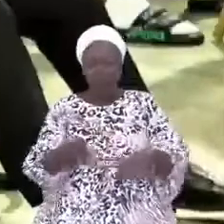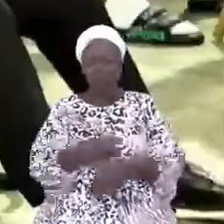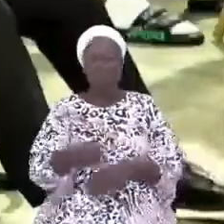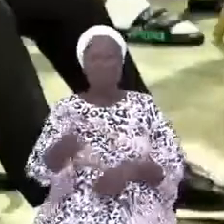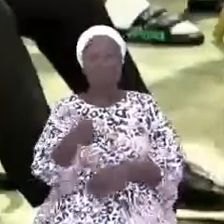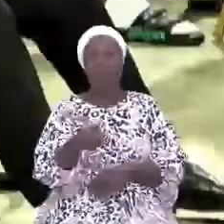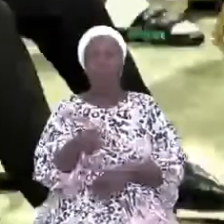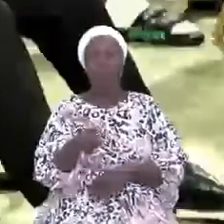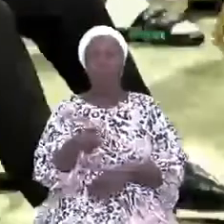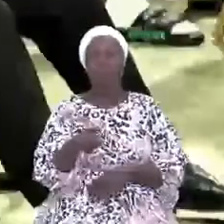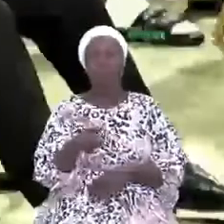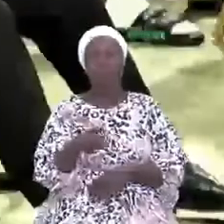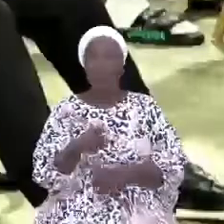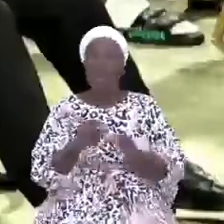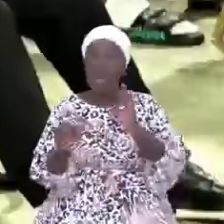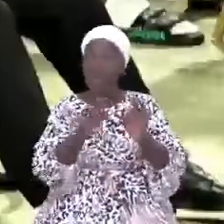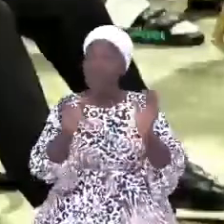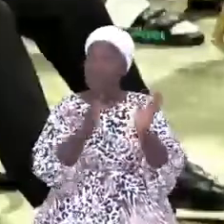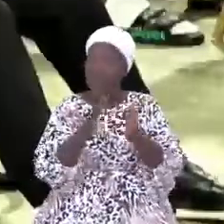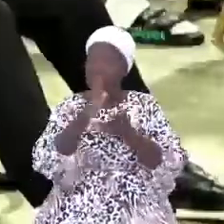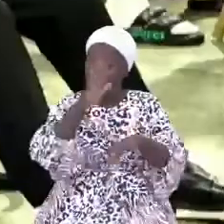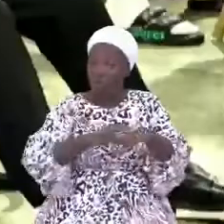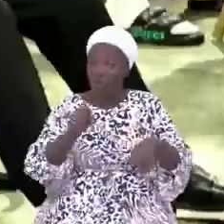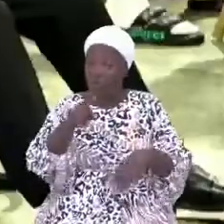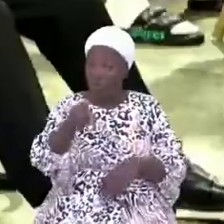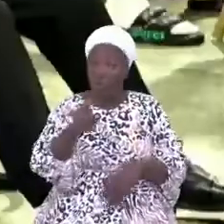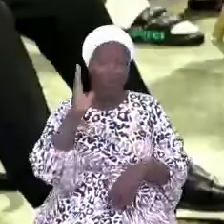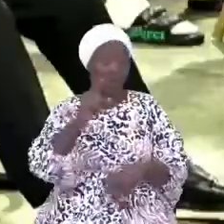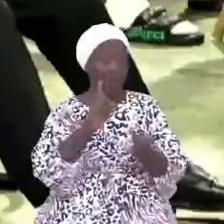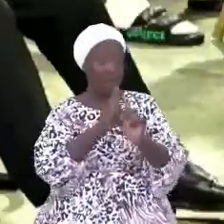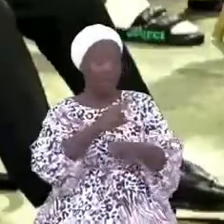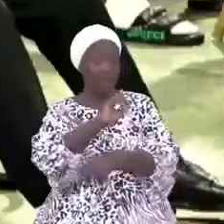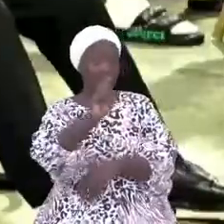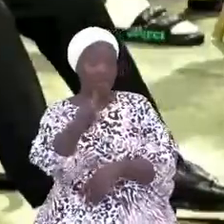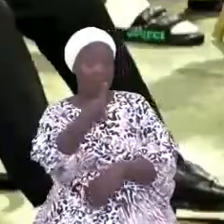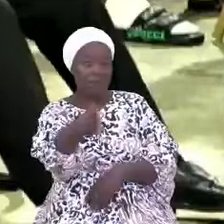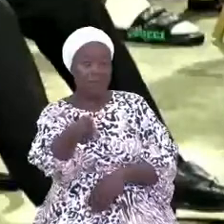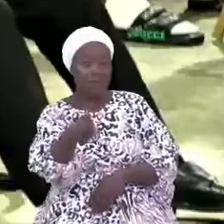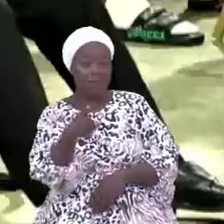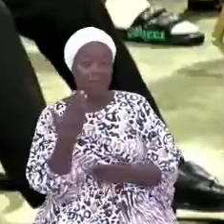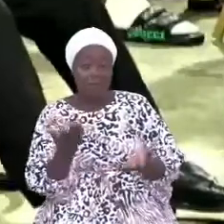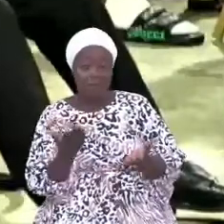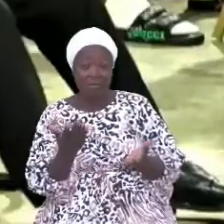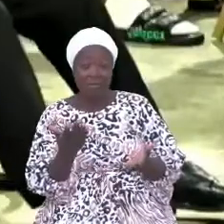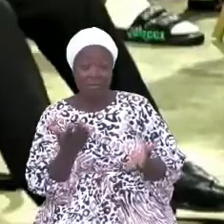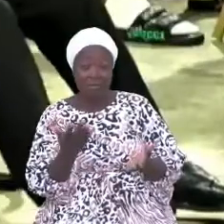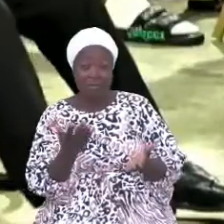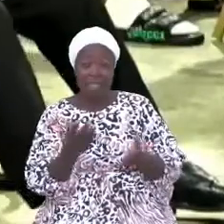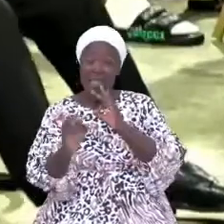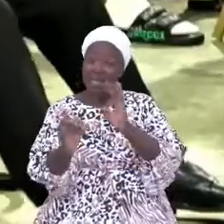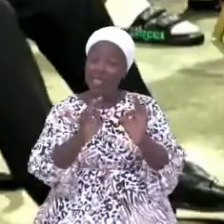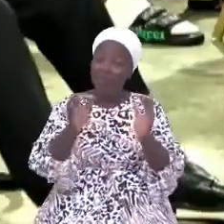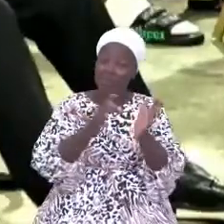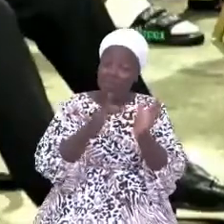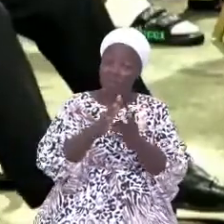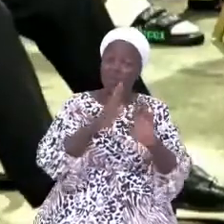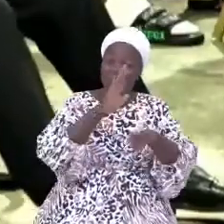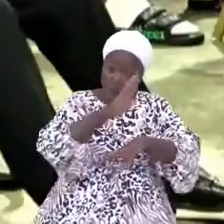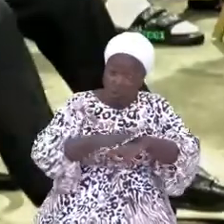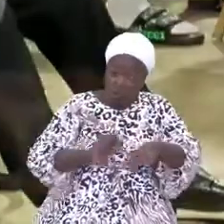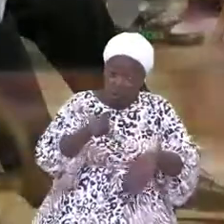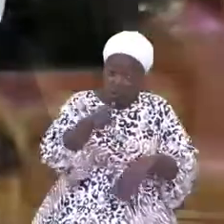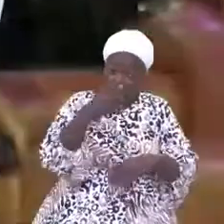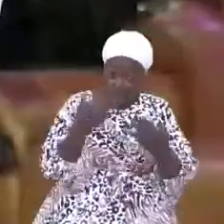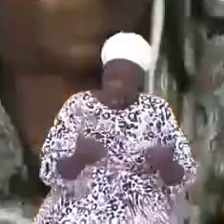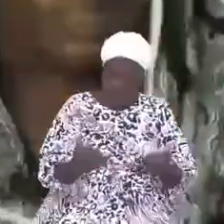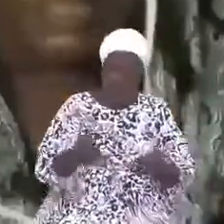called them. If Jesus calls you, will you answer? I said, if Jesus calls you, will you